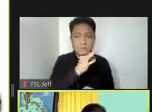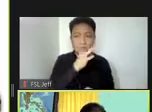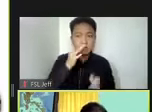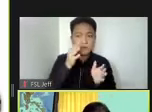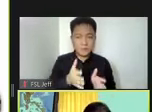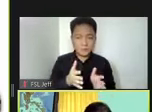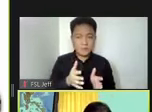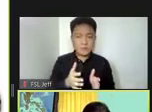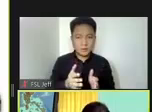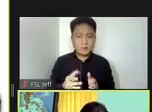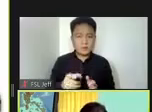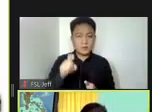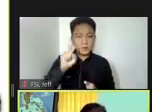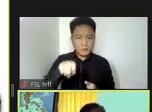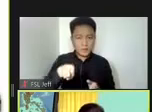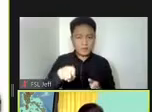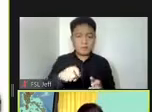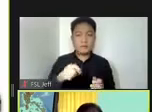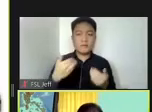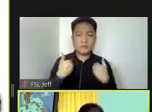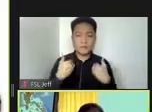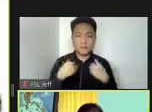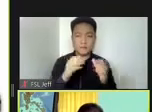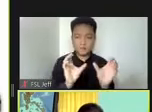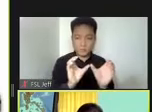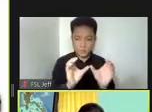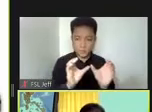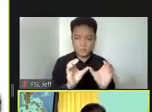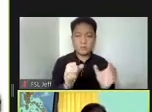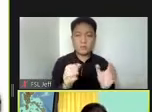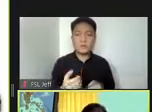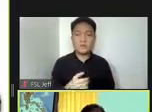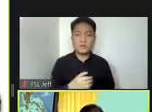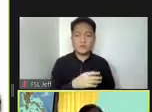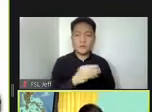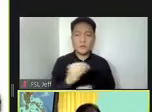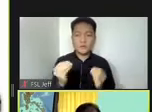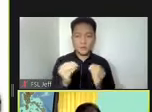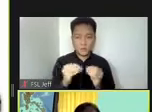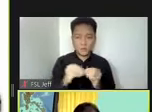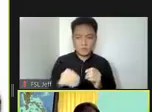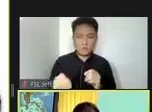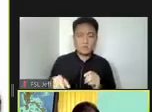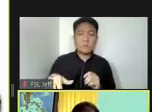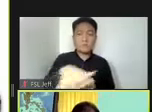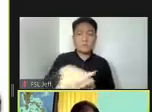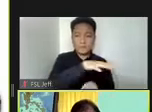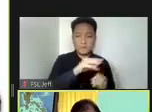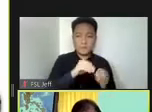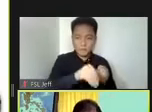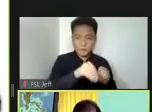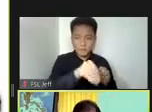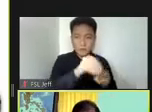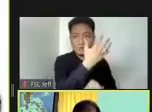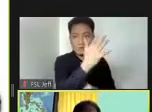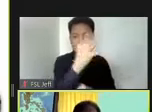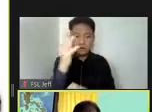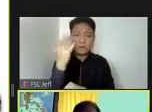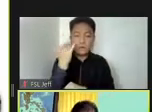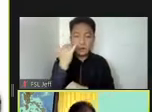trees because Arabica coffee tastes better under shade trees. We started in